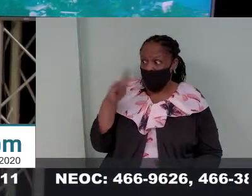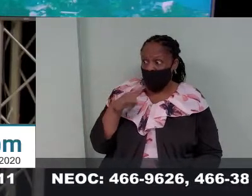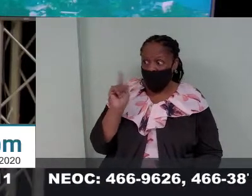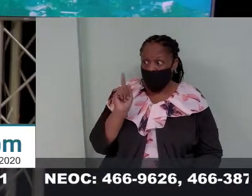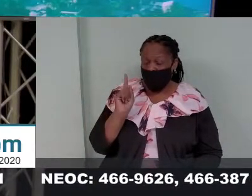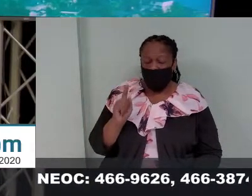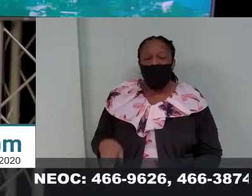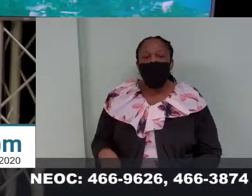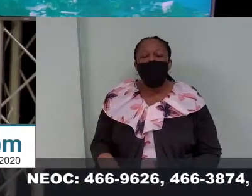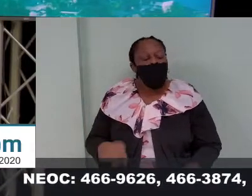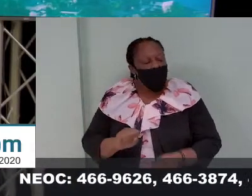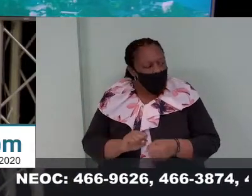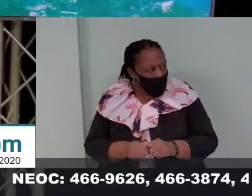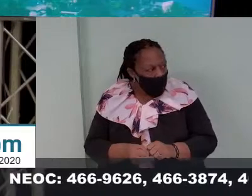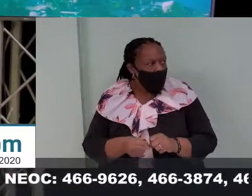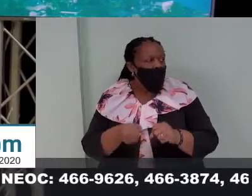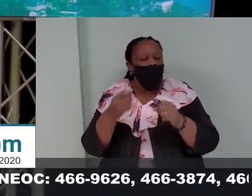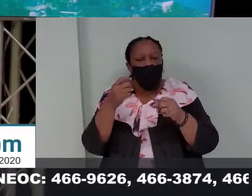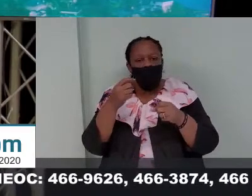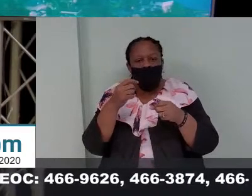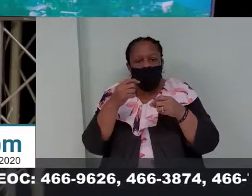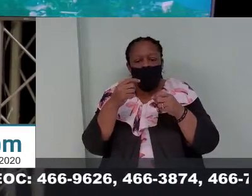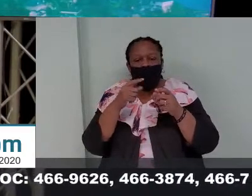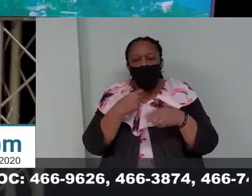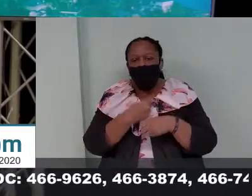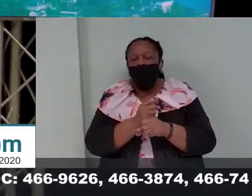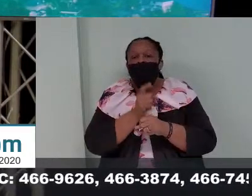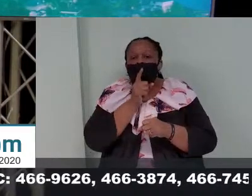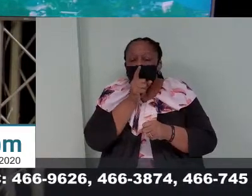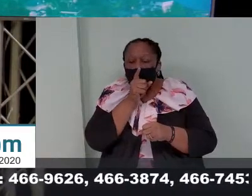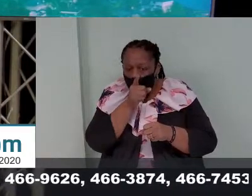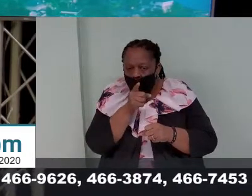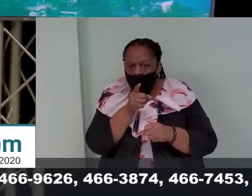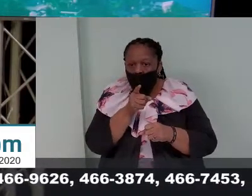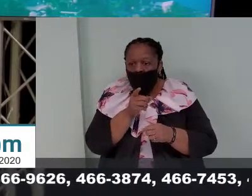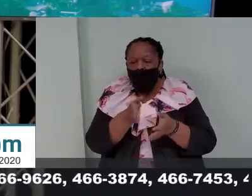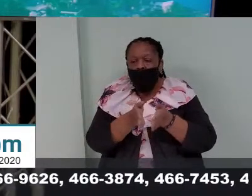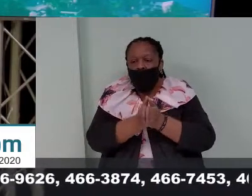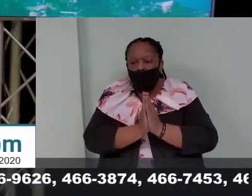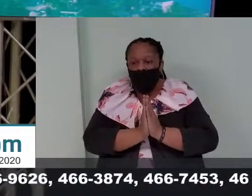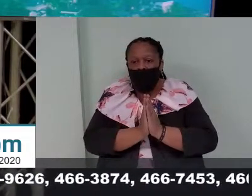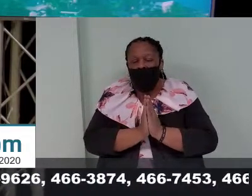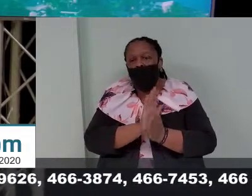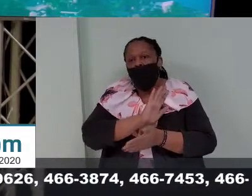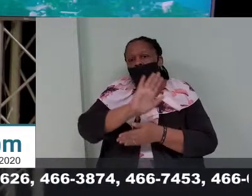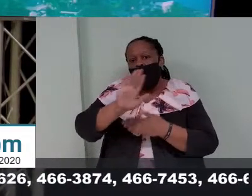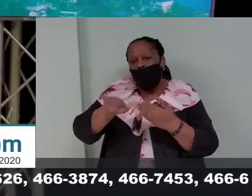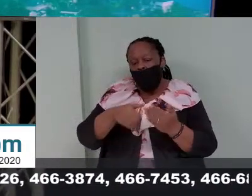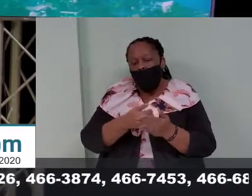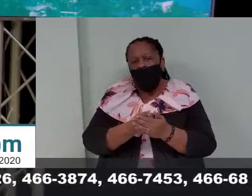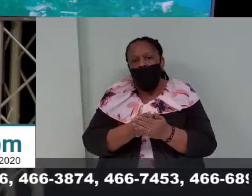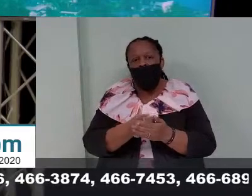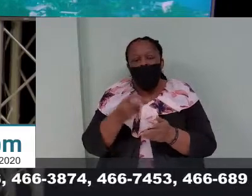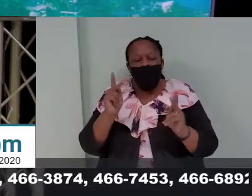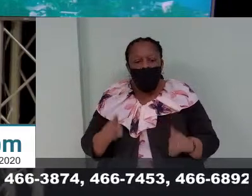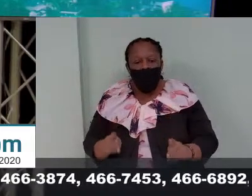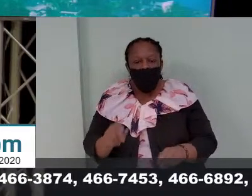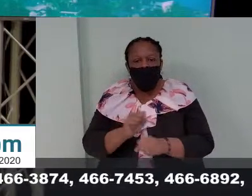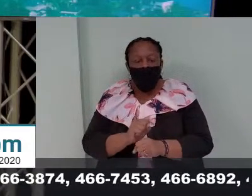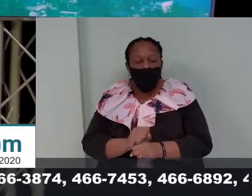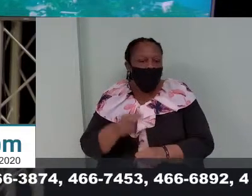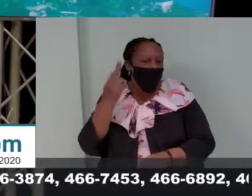and as a very good tourism product. So therefore, I am appealing that we do our best to